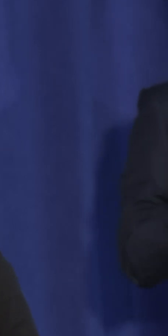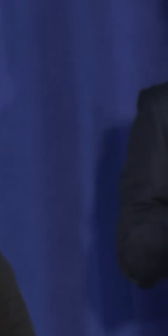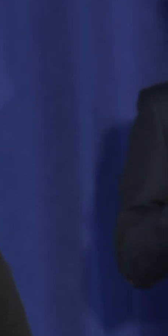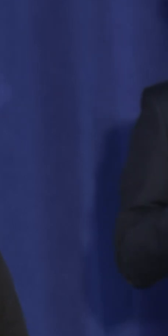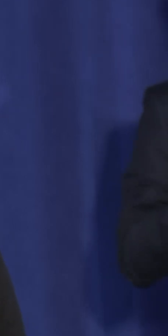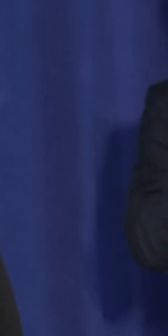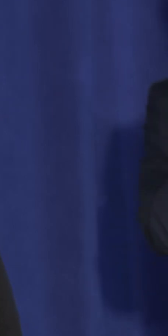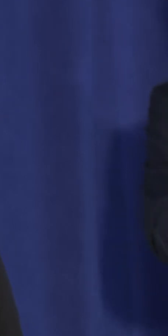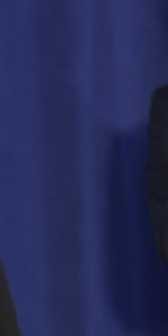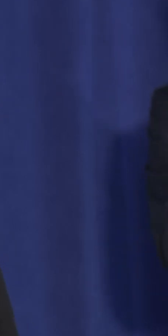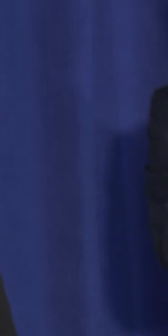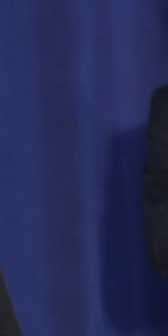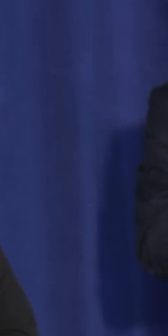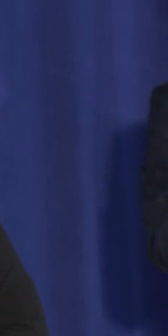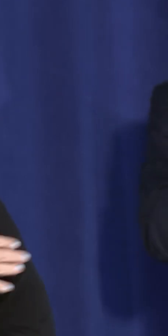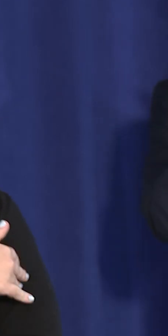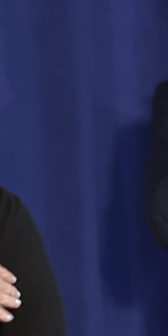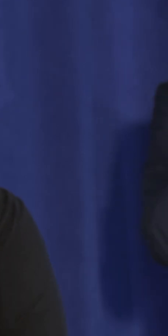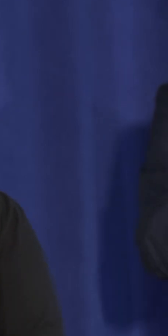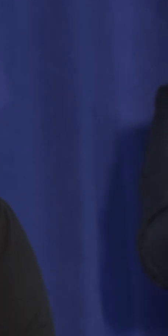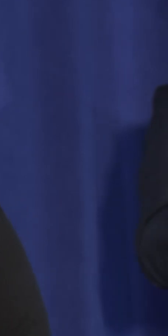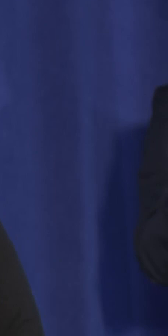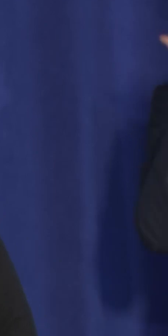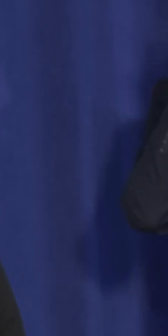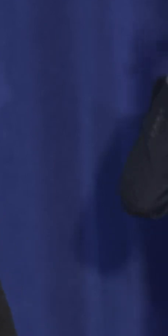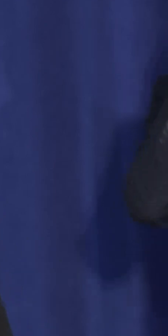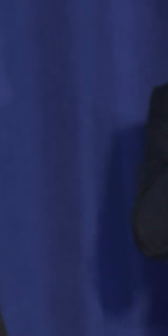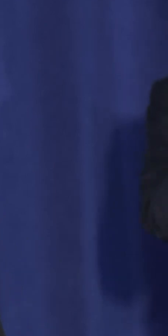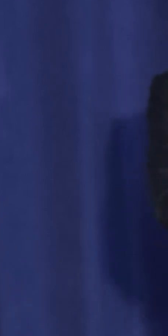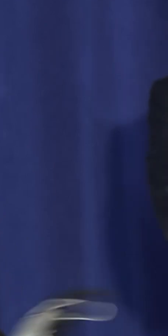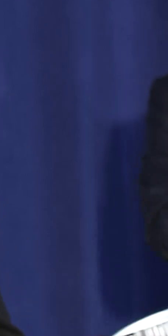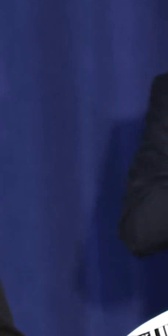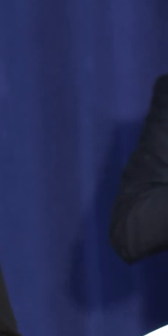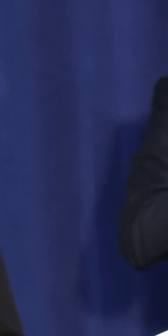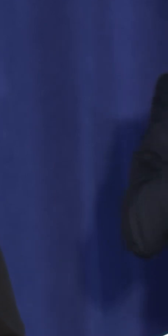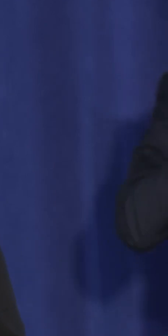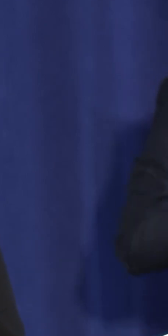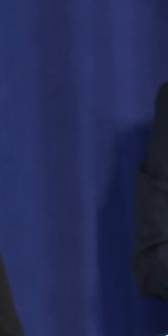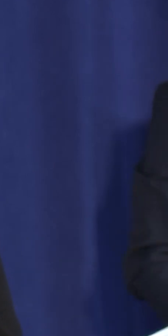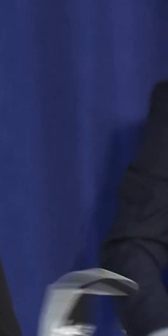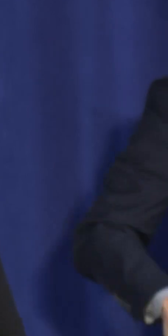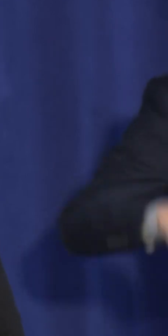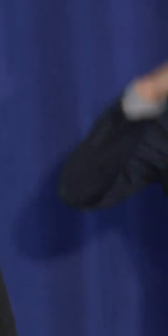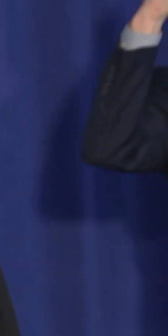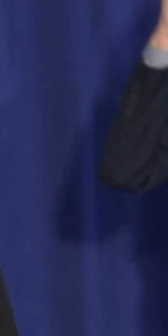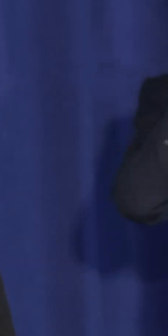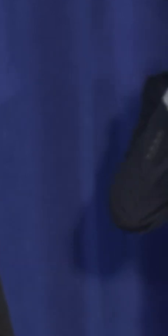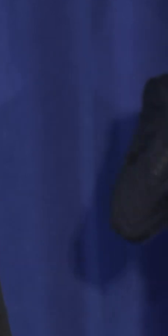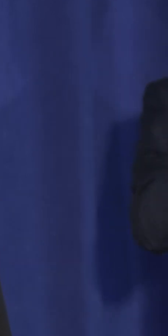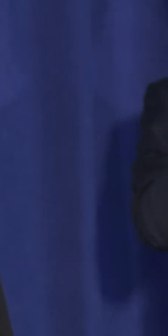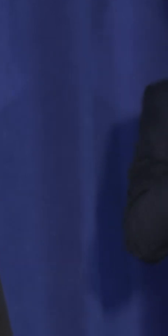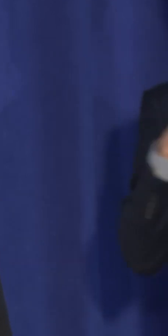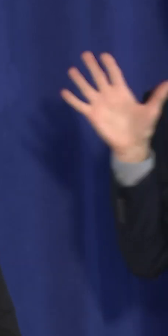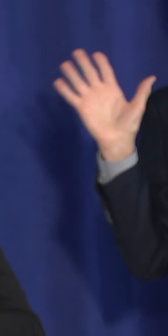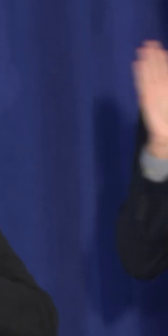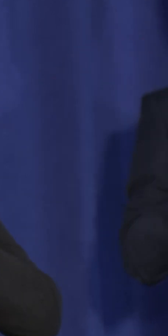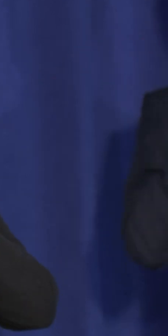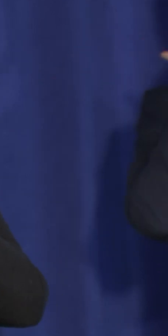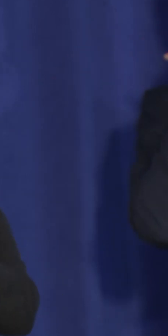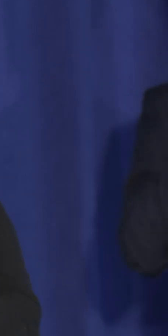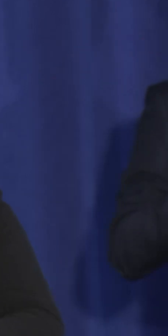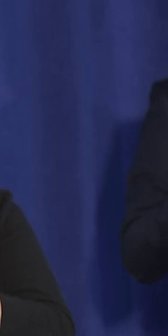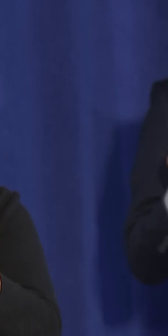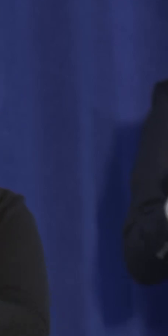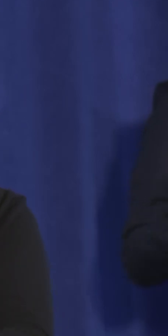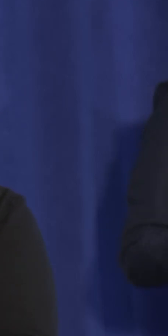like the measles. If you get the measles once, you get your measles vaccines as a child, I'm not really worried about measles in you. This is, in terms